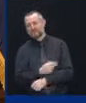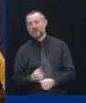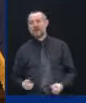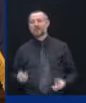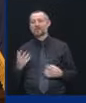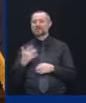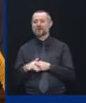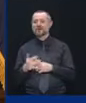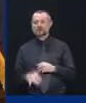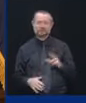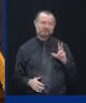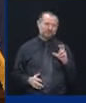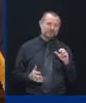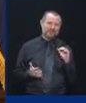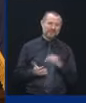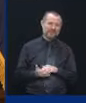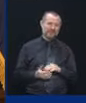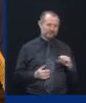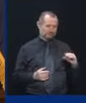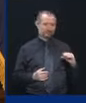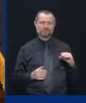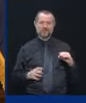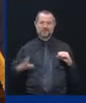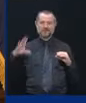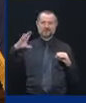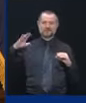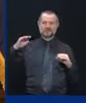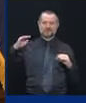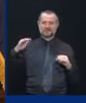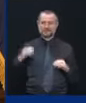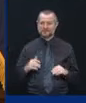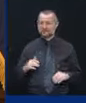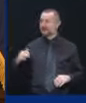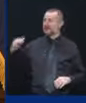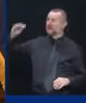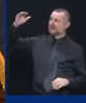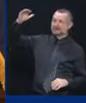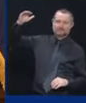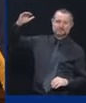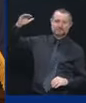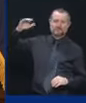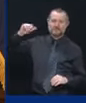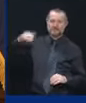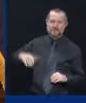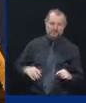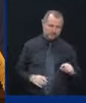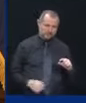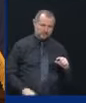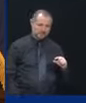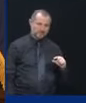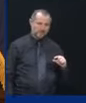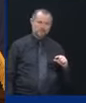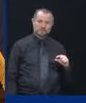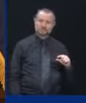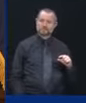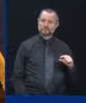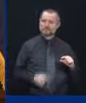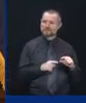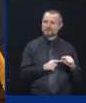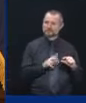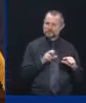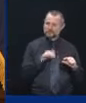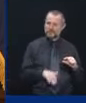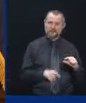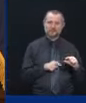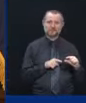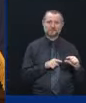300,000 vaccines. 10 million New Yorkers are chasing 300,000 vaccines every week.